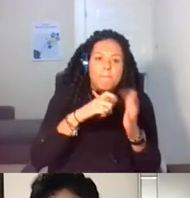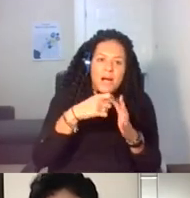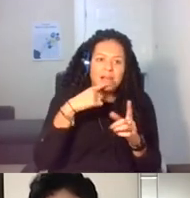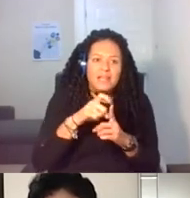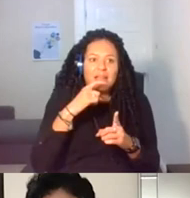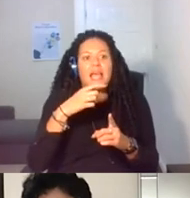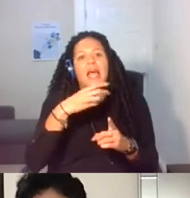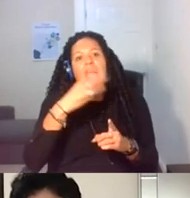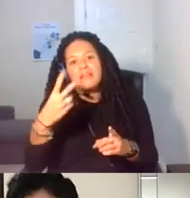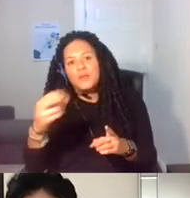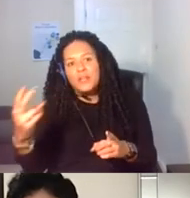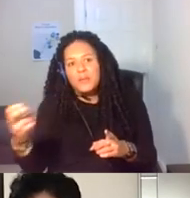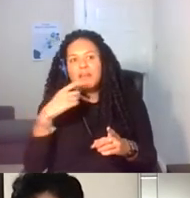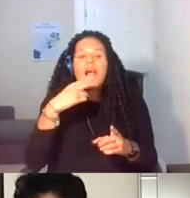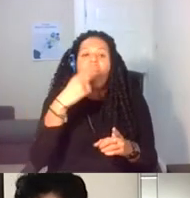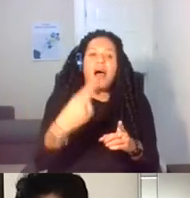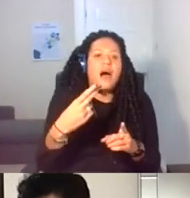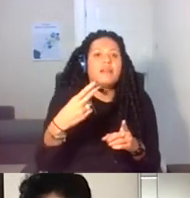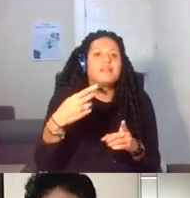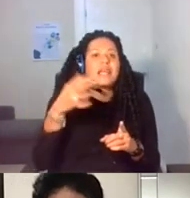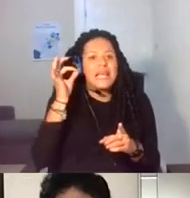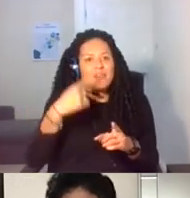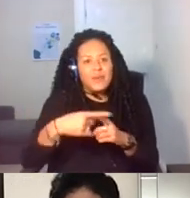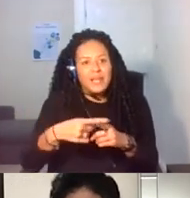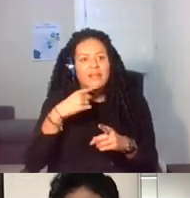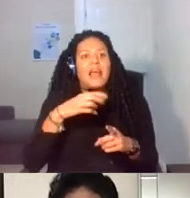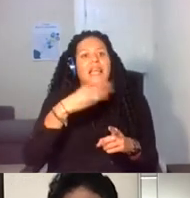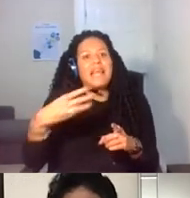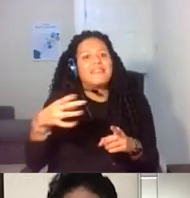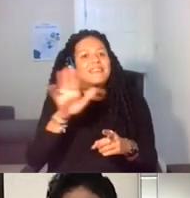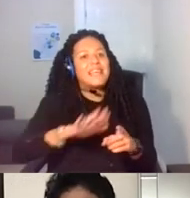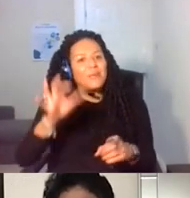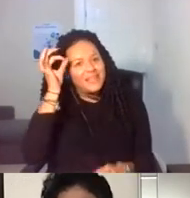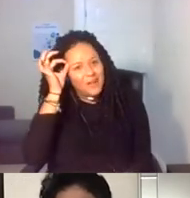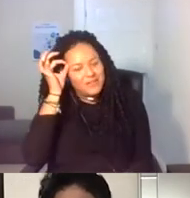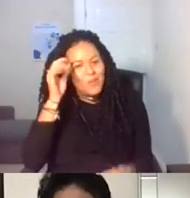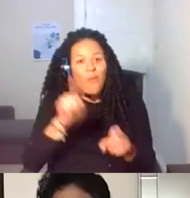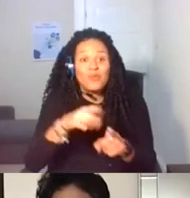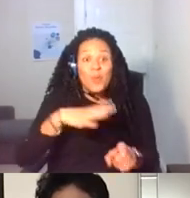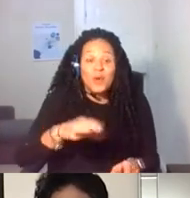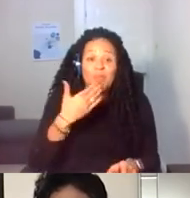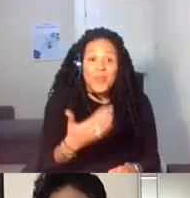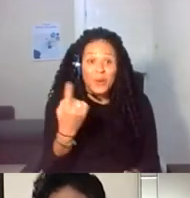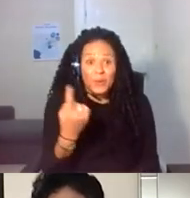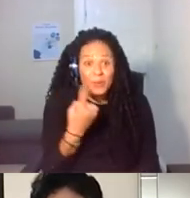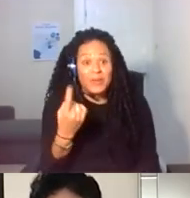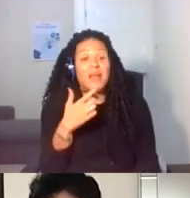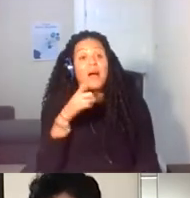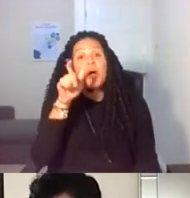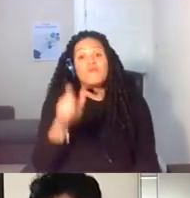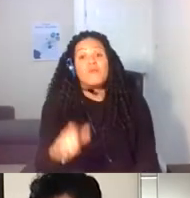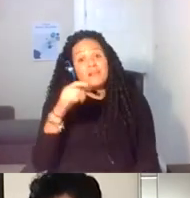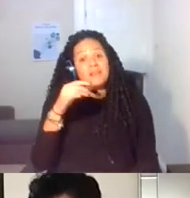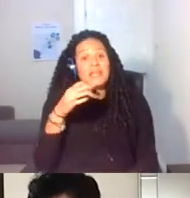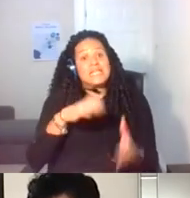Arts Council England, and Essex County Council. I also want to thank our resident